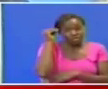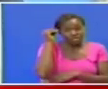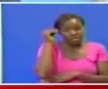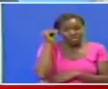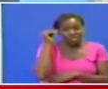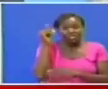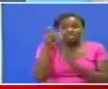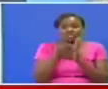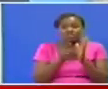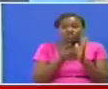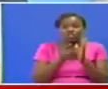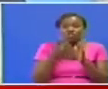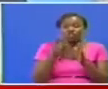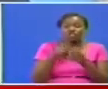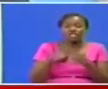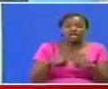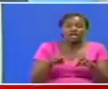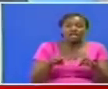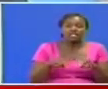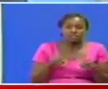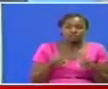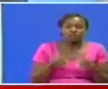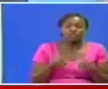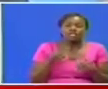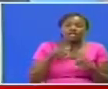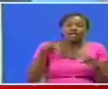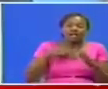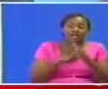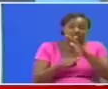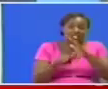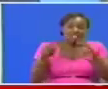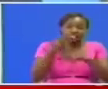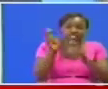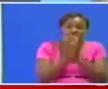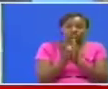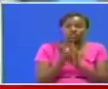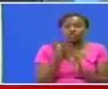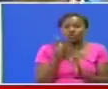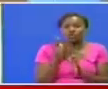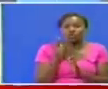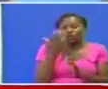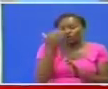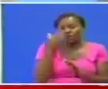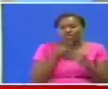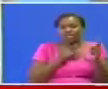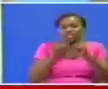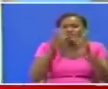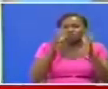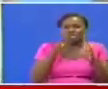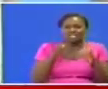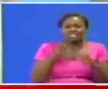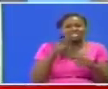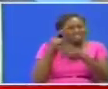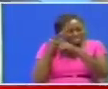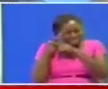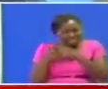doctrine of hot pursuit, which is acceptable under international law. And this was because a tourist was killed, a French